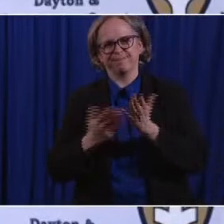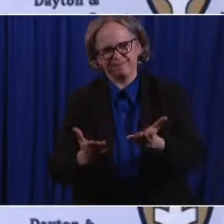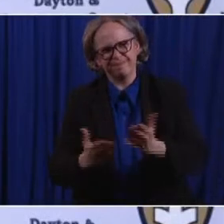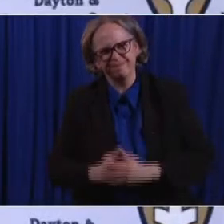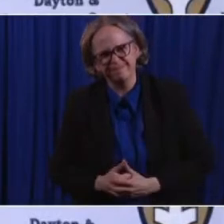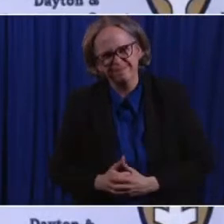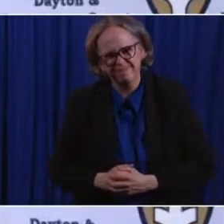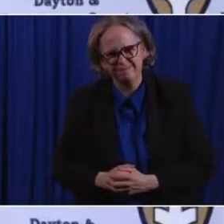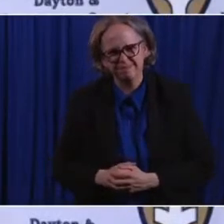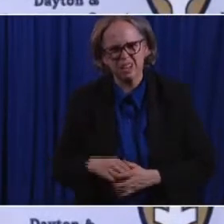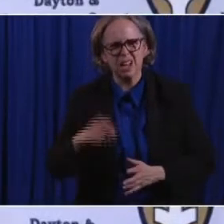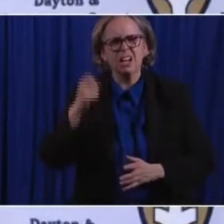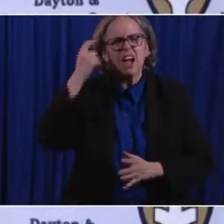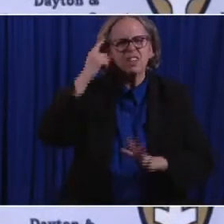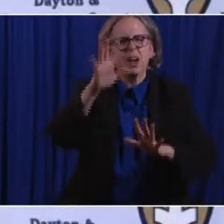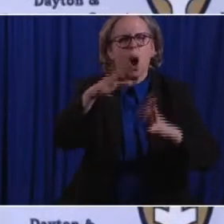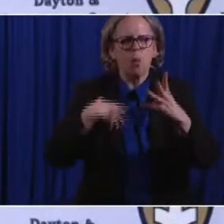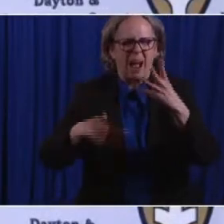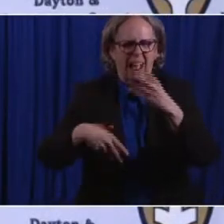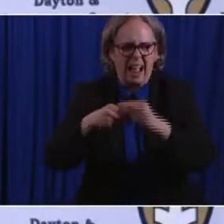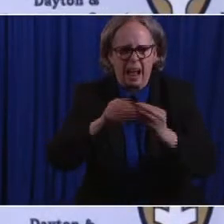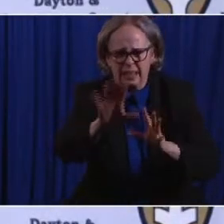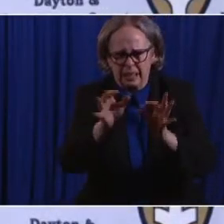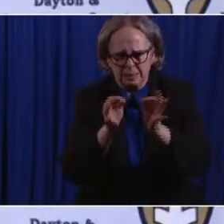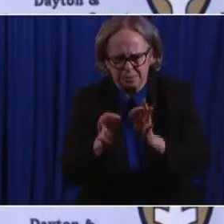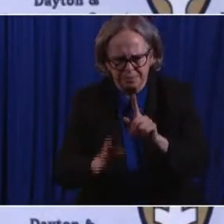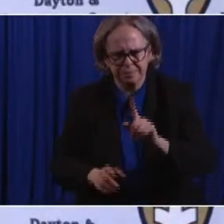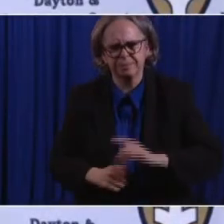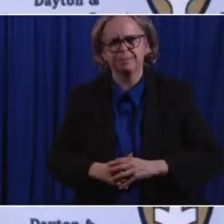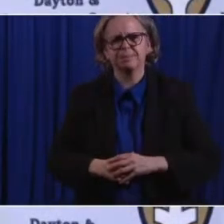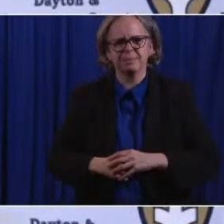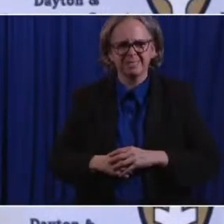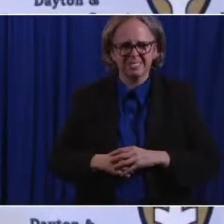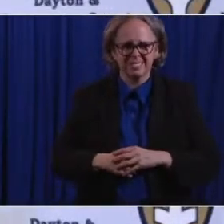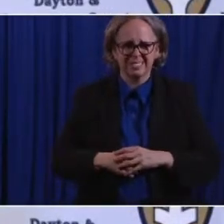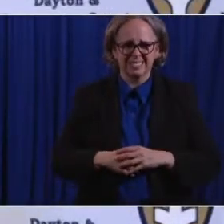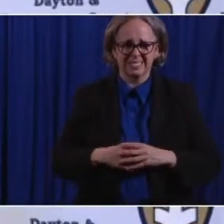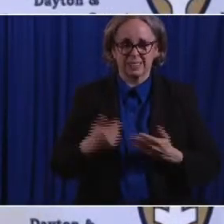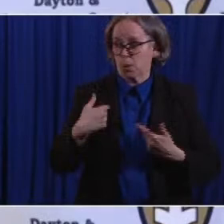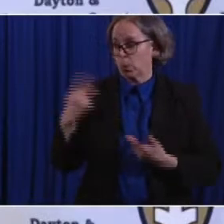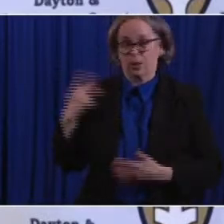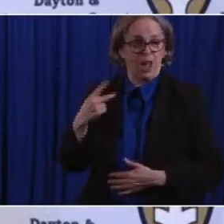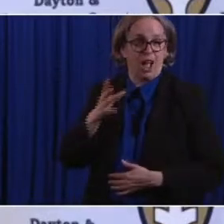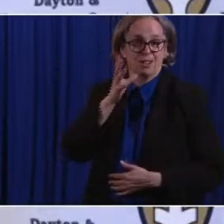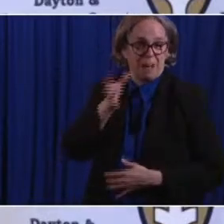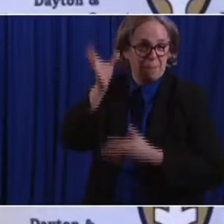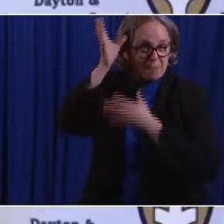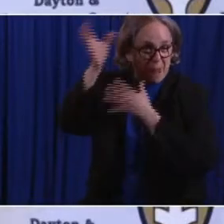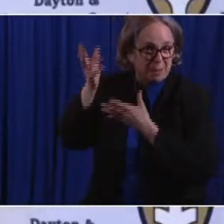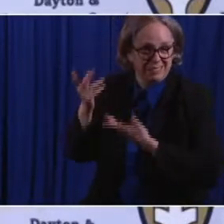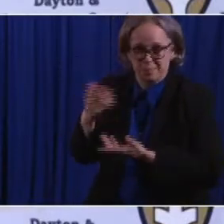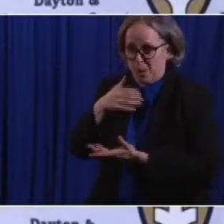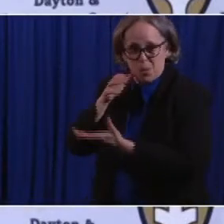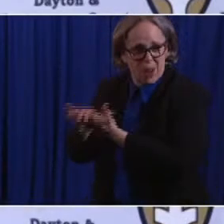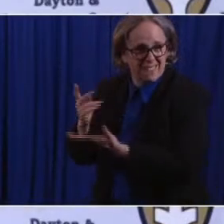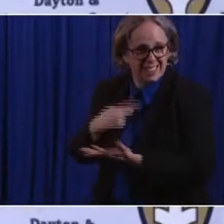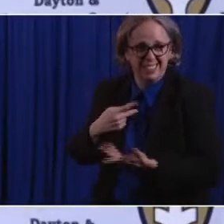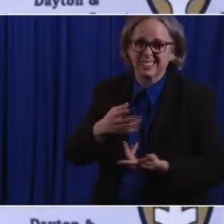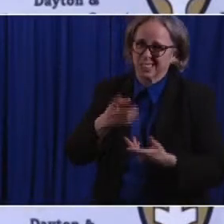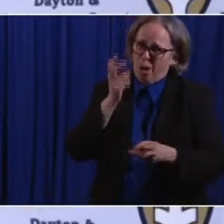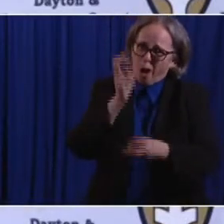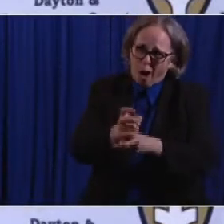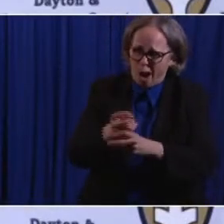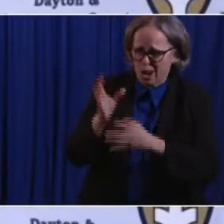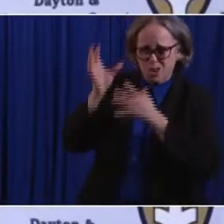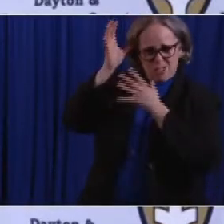And let me just add, as grandparents and parents, I think that is it's a difficult challenge because